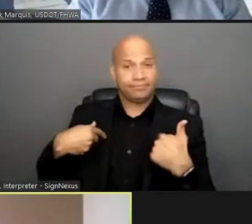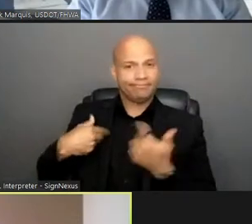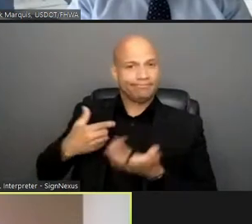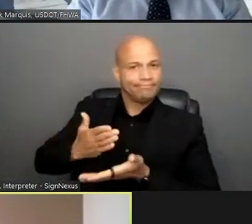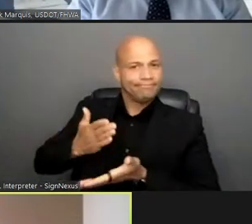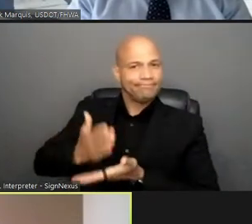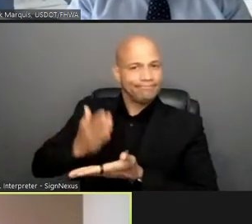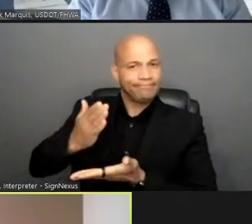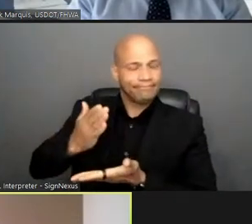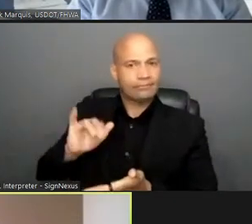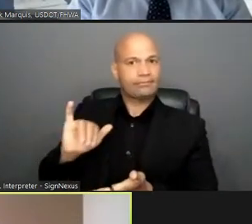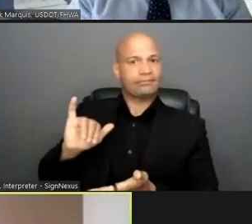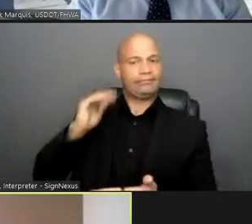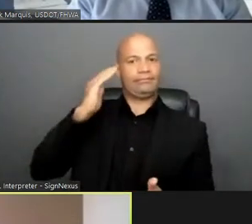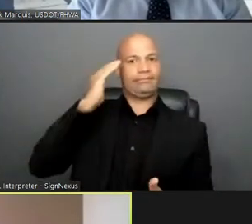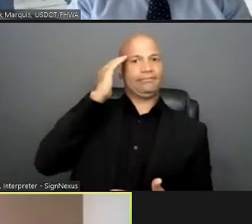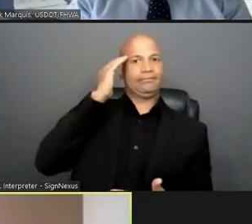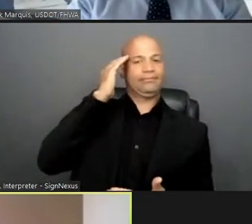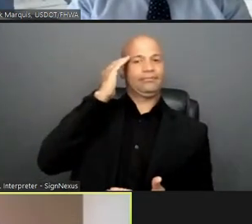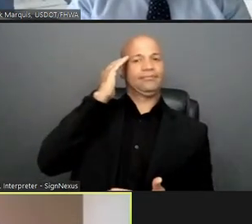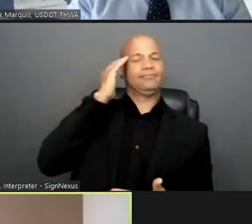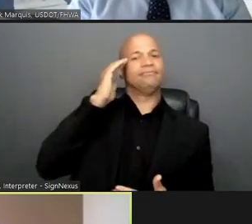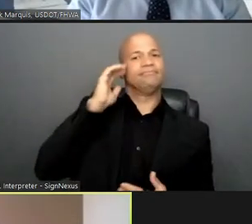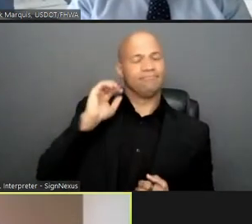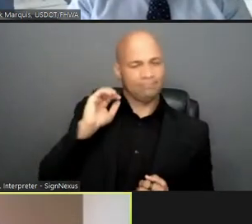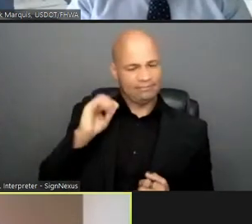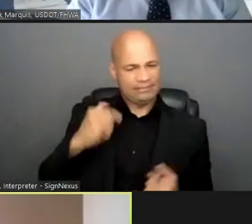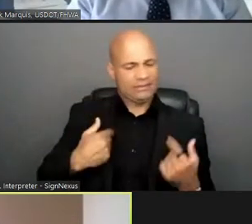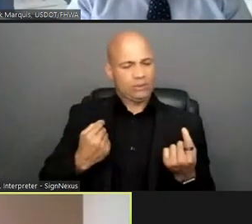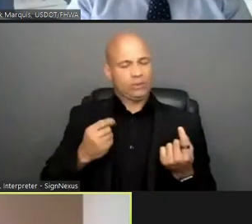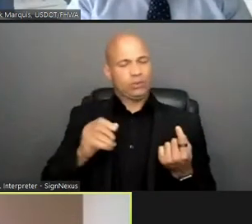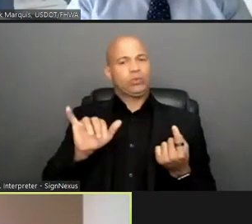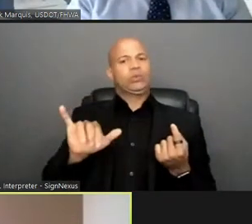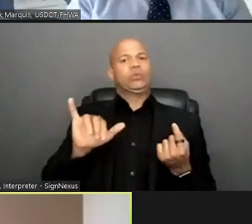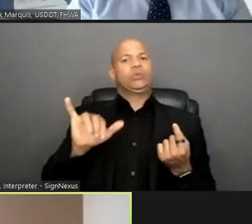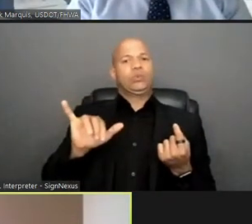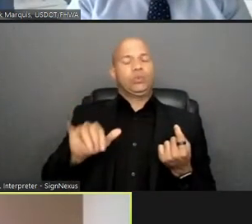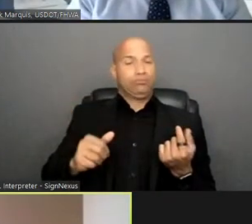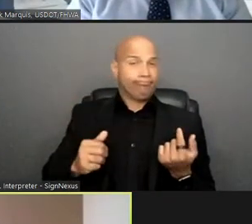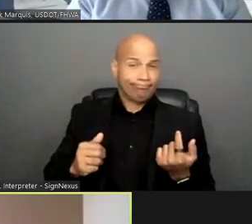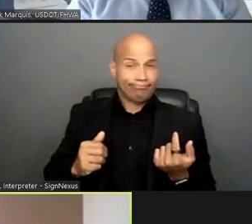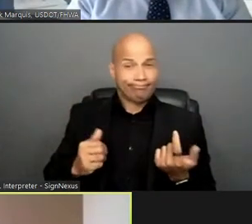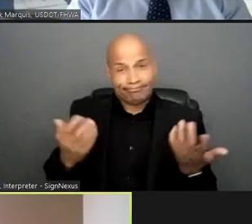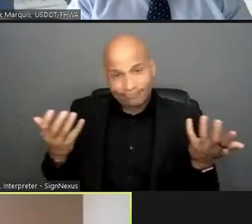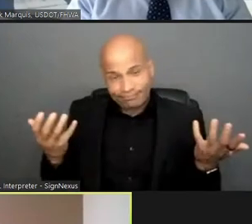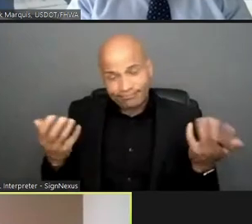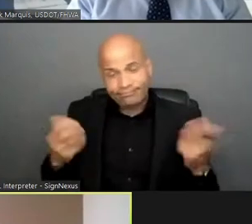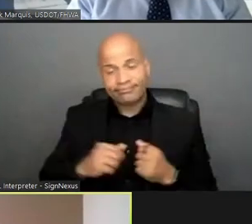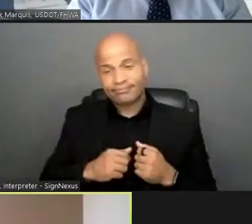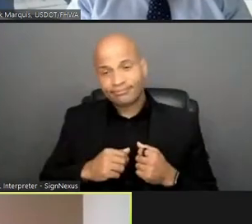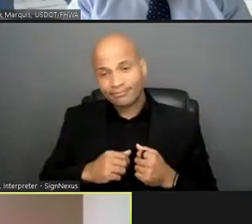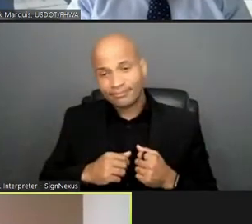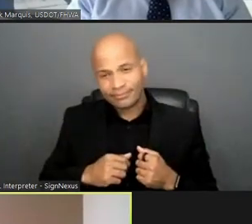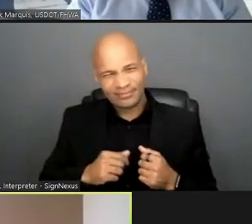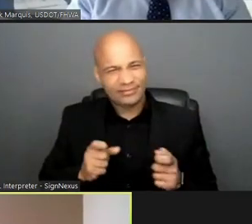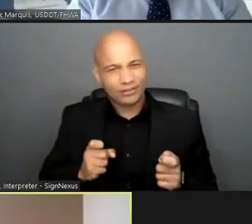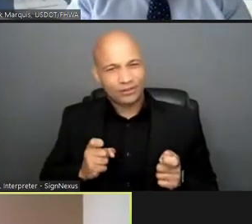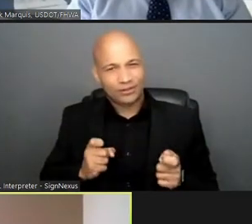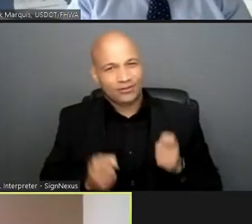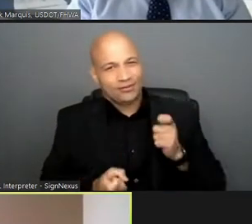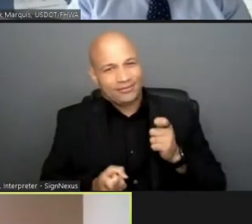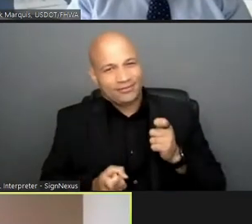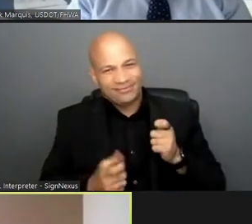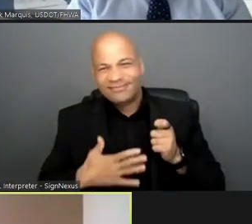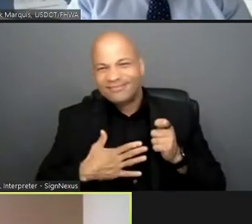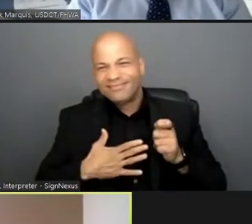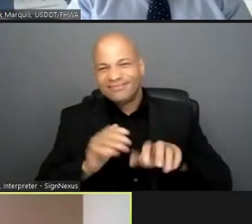I was very aware of of what I was doing then and um I I I've changed my habits